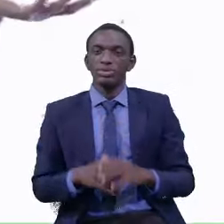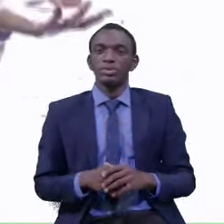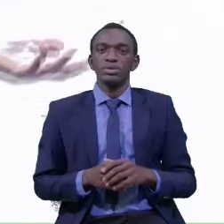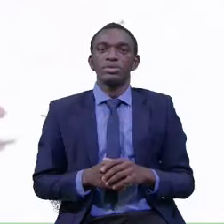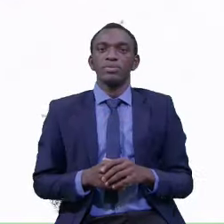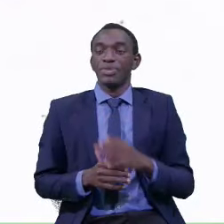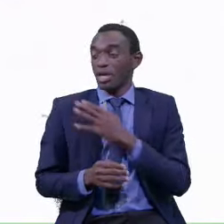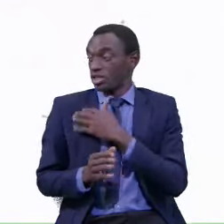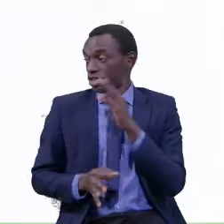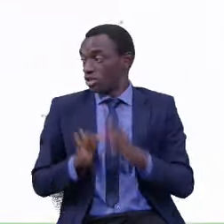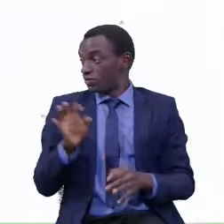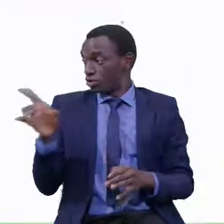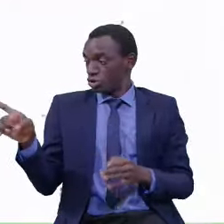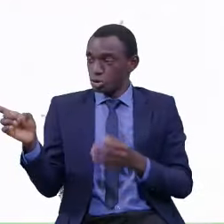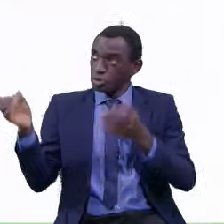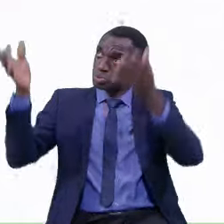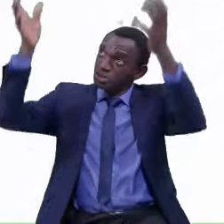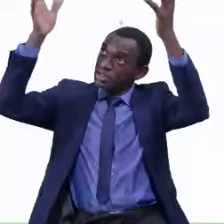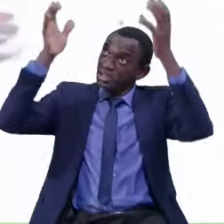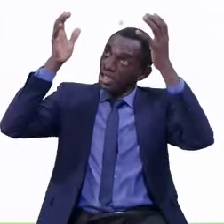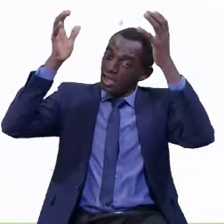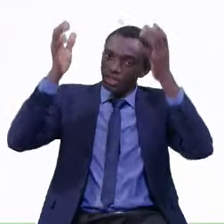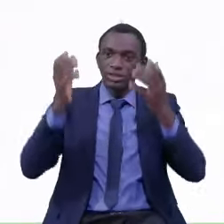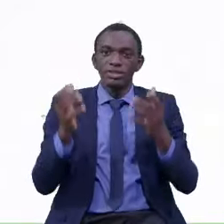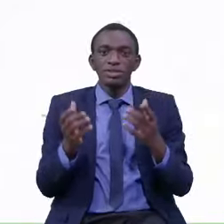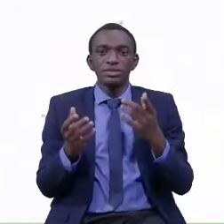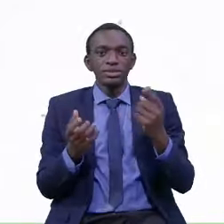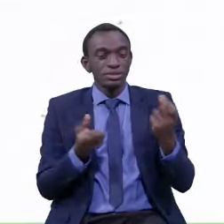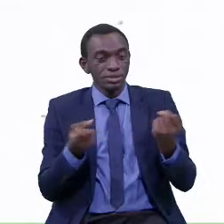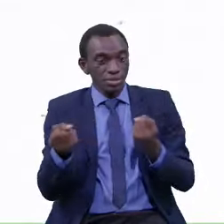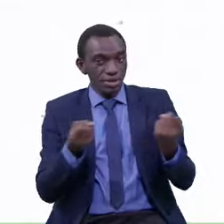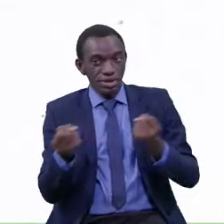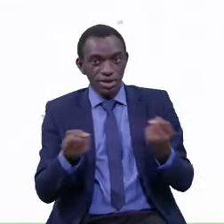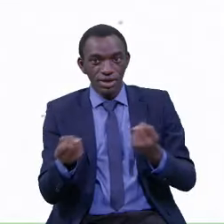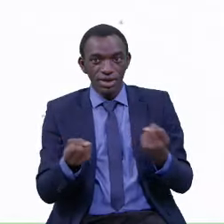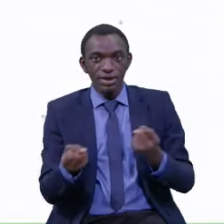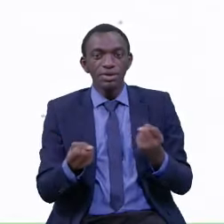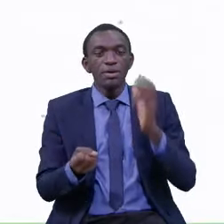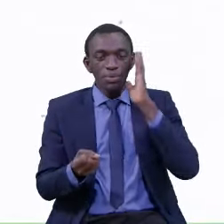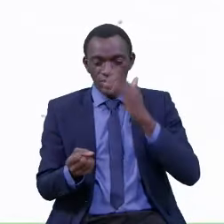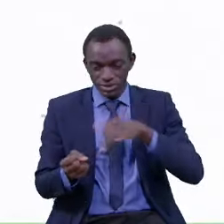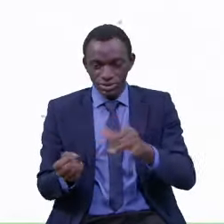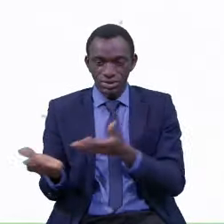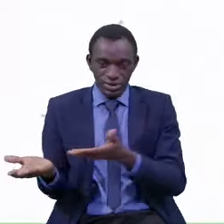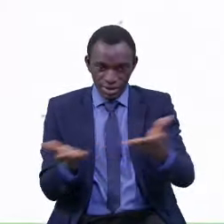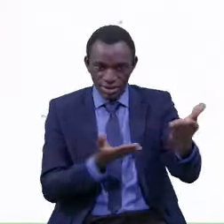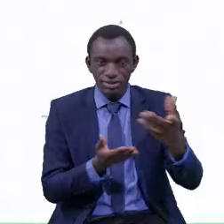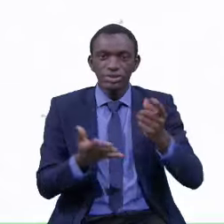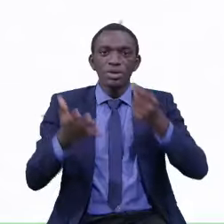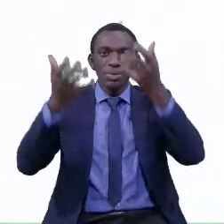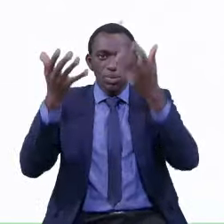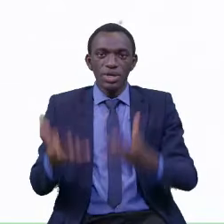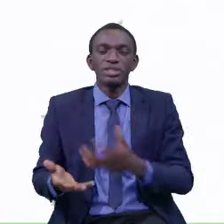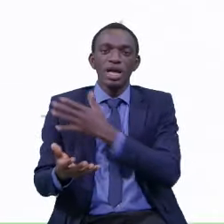you put it on the head, the lorry, the car is still carrying the weight of Mama and the